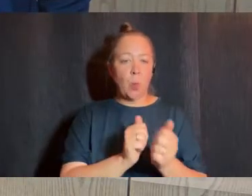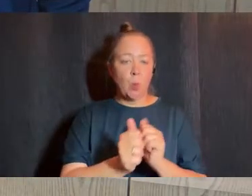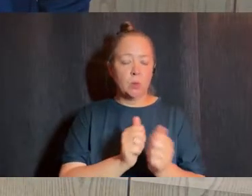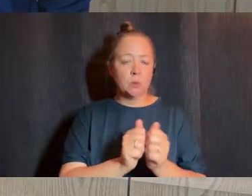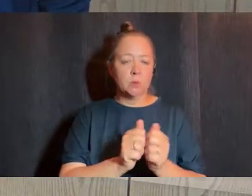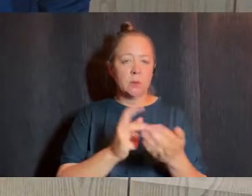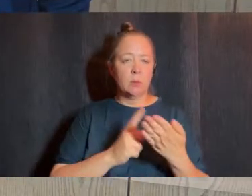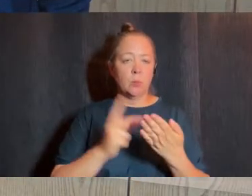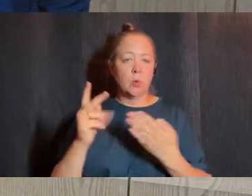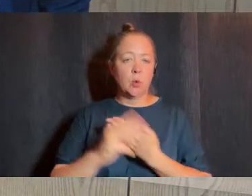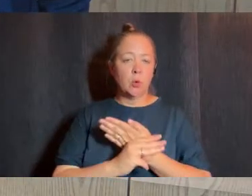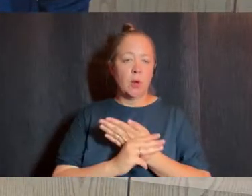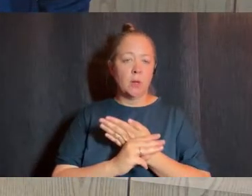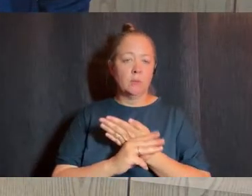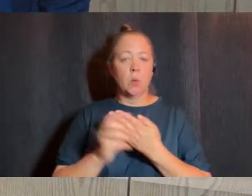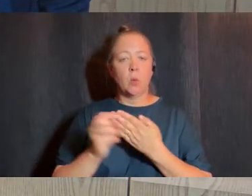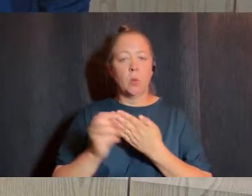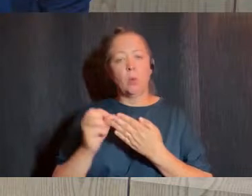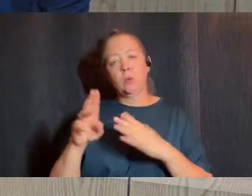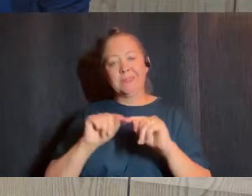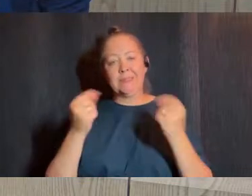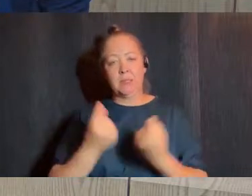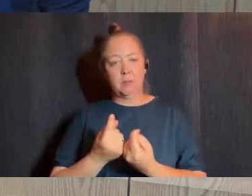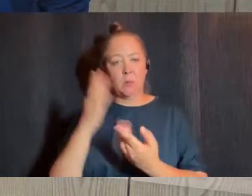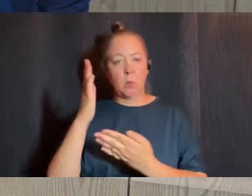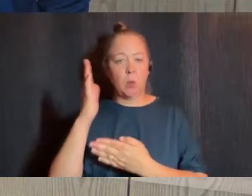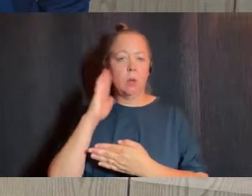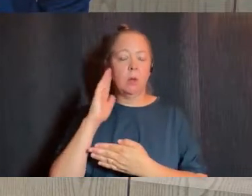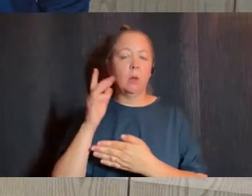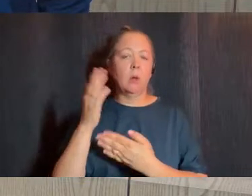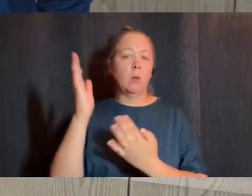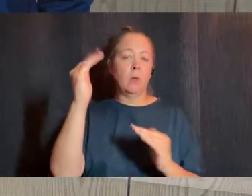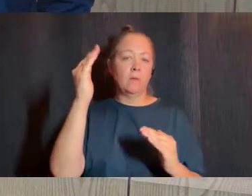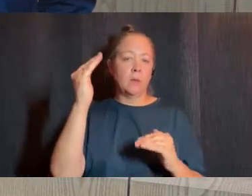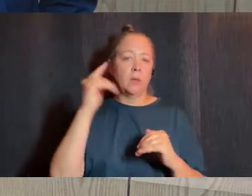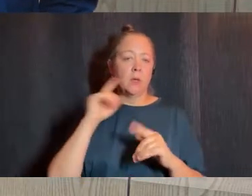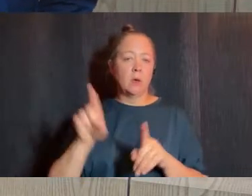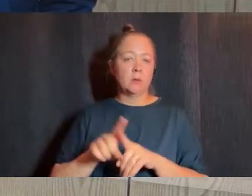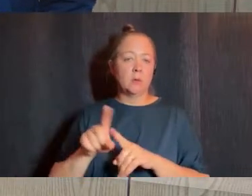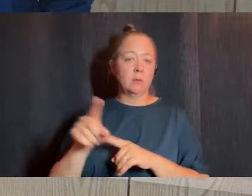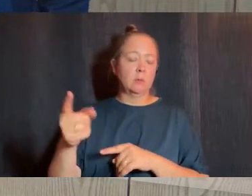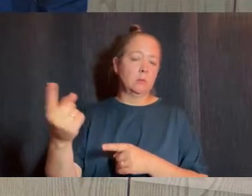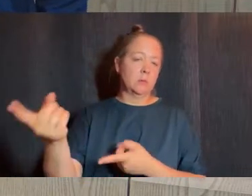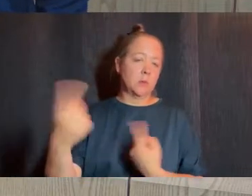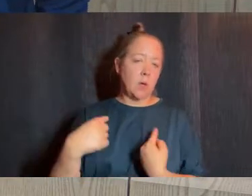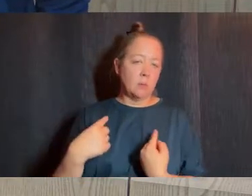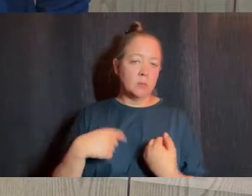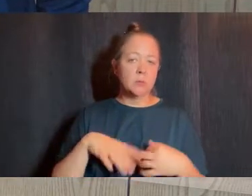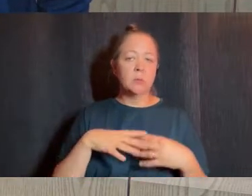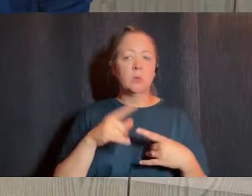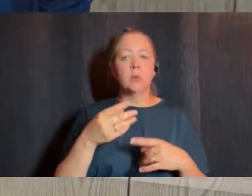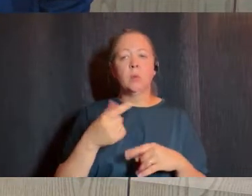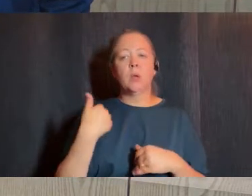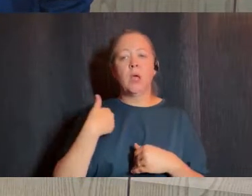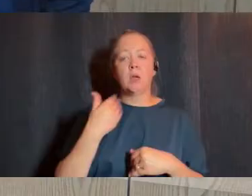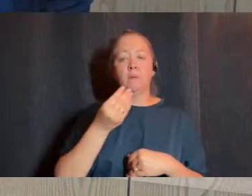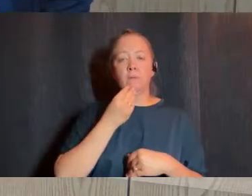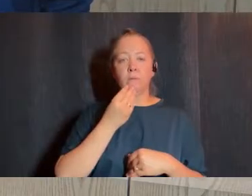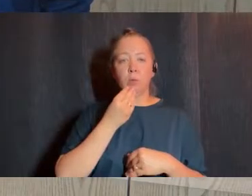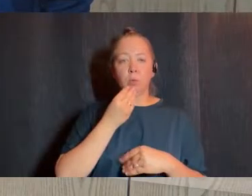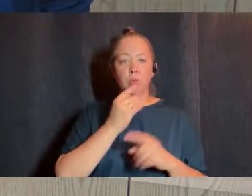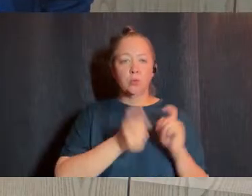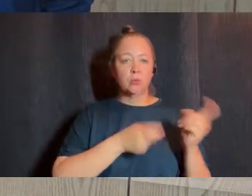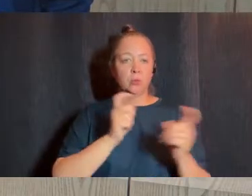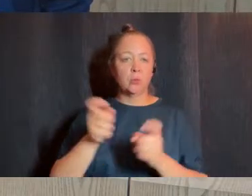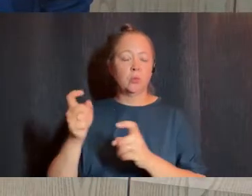programs will or teams will hopefully be there as well. We did a food distribution last year, and we fed over 400